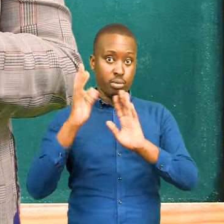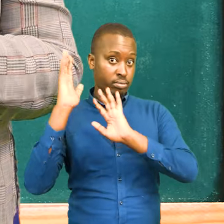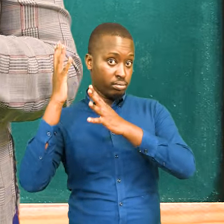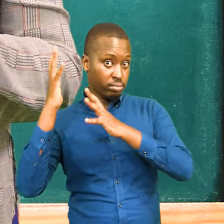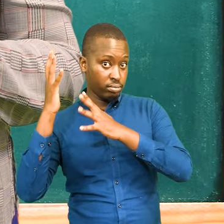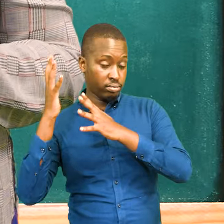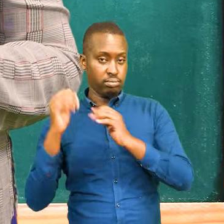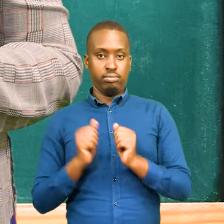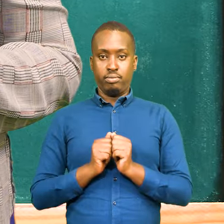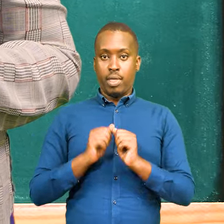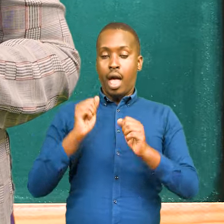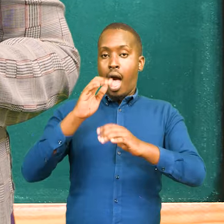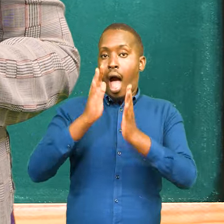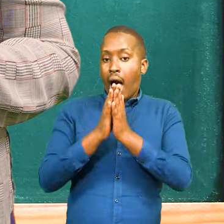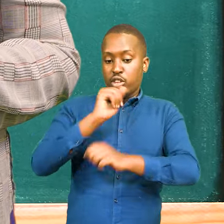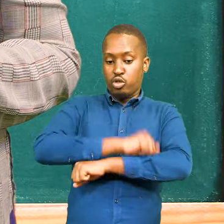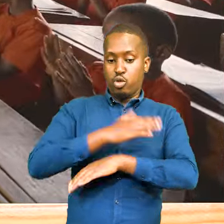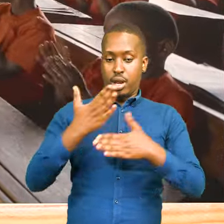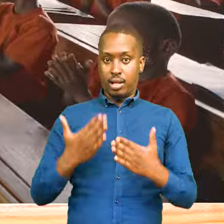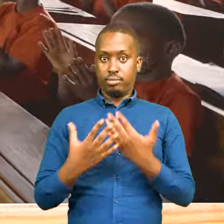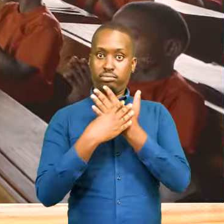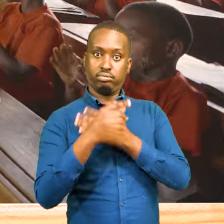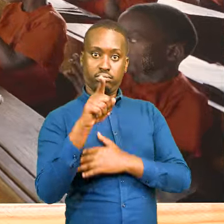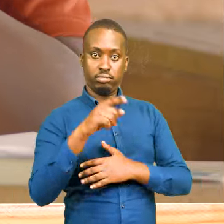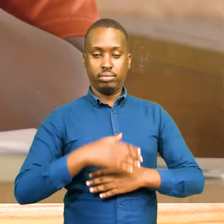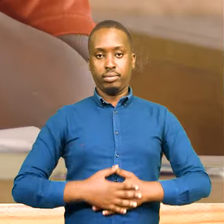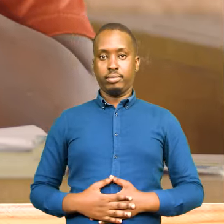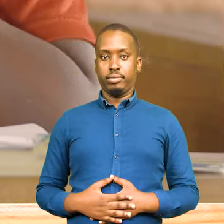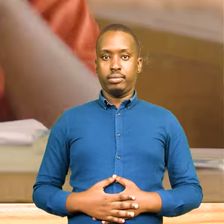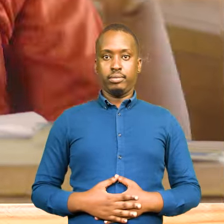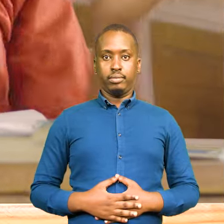clapping pattern and your students should repeat it back.